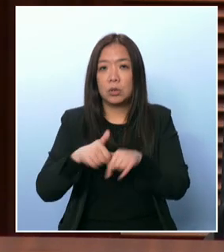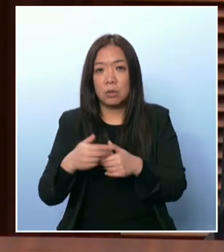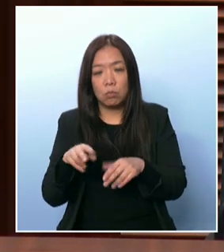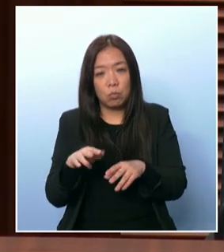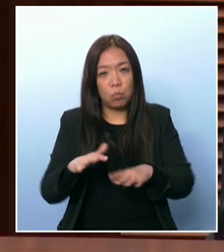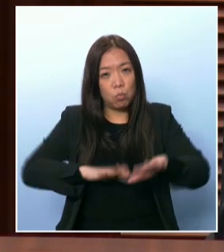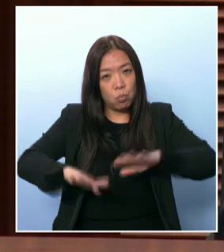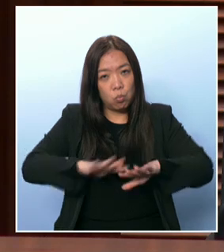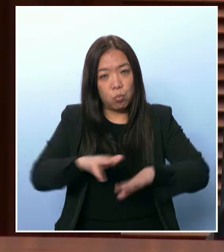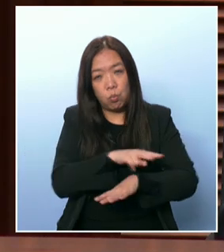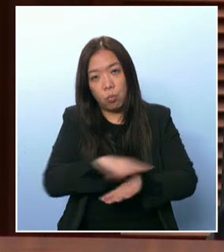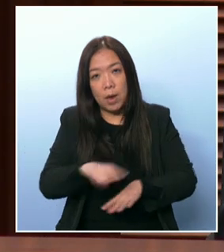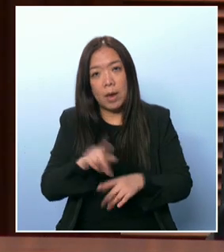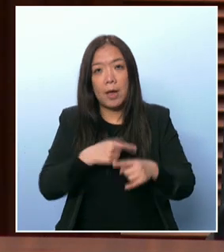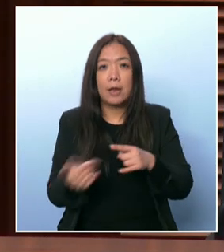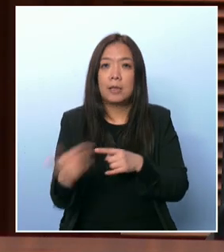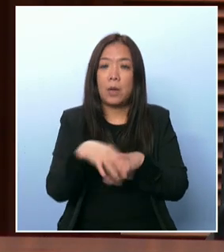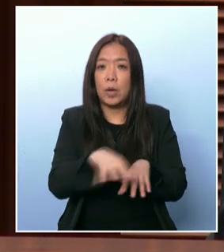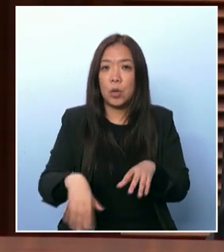would collaborate with the Shenzhen Park